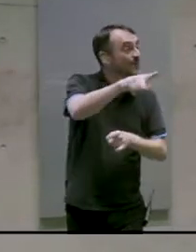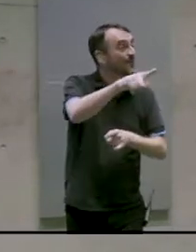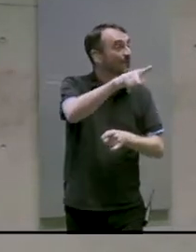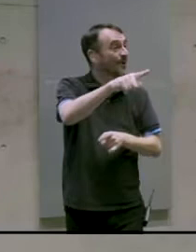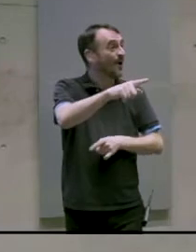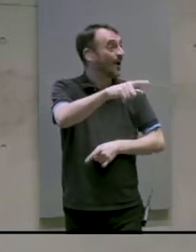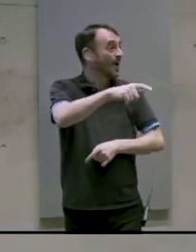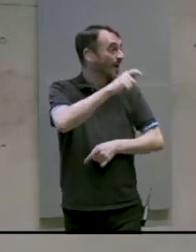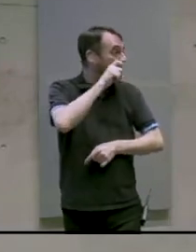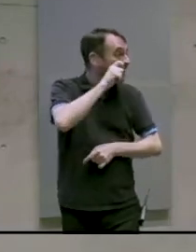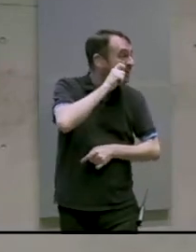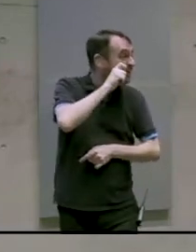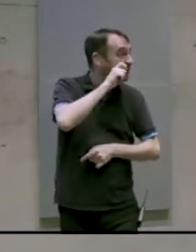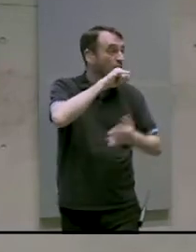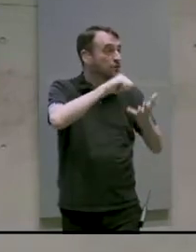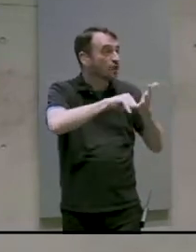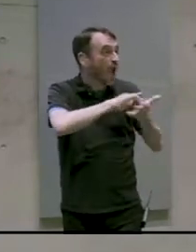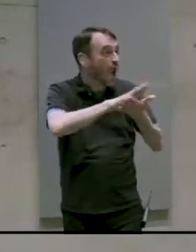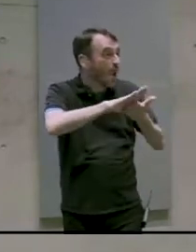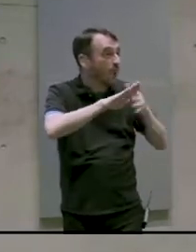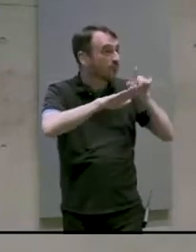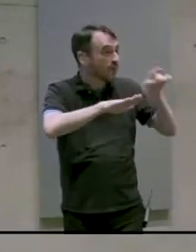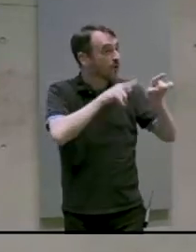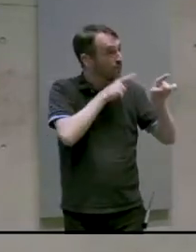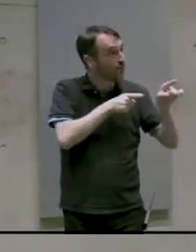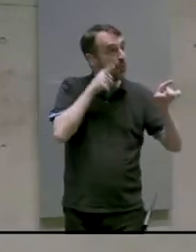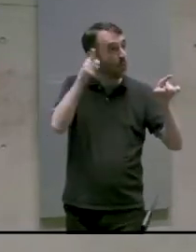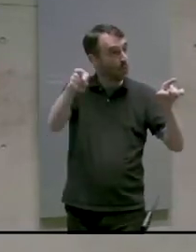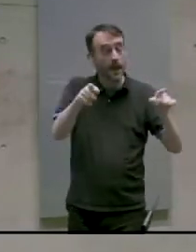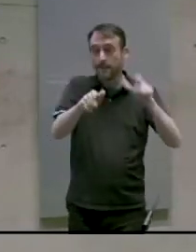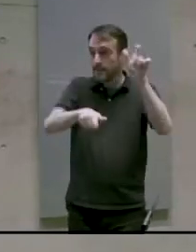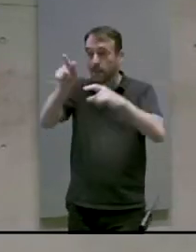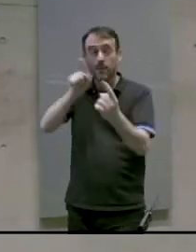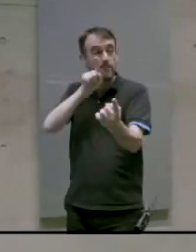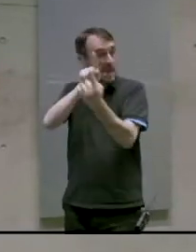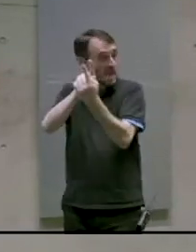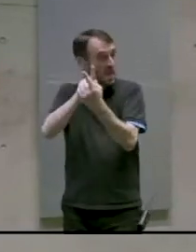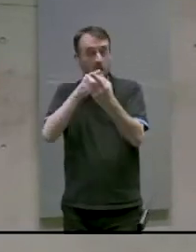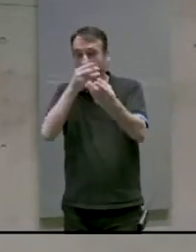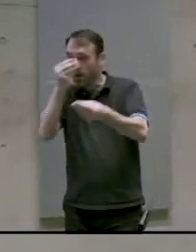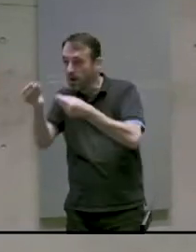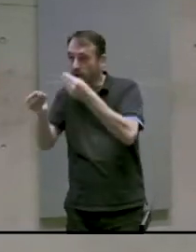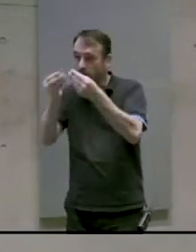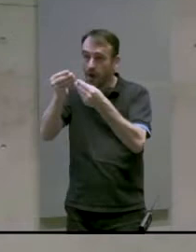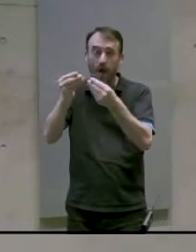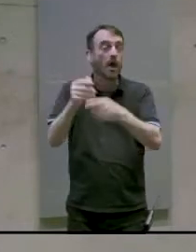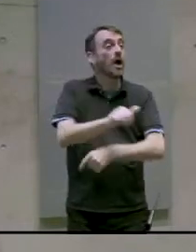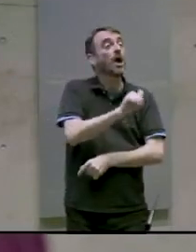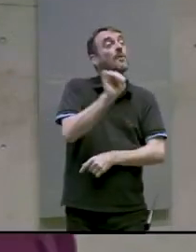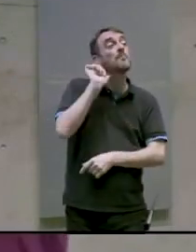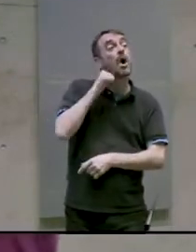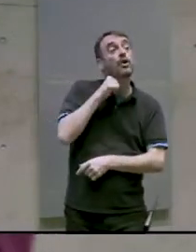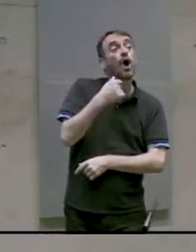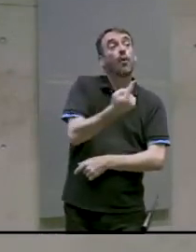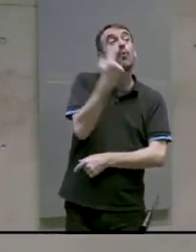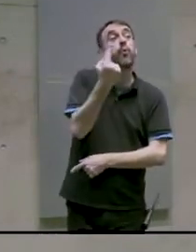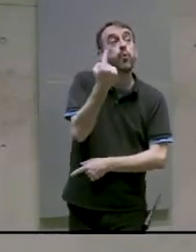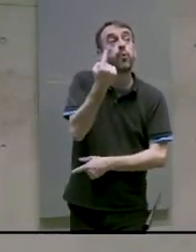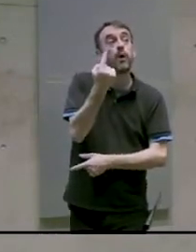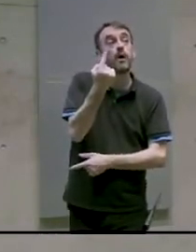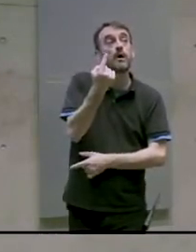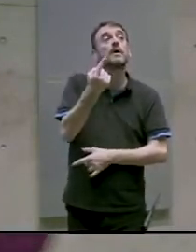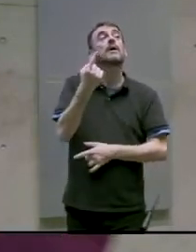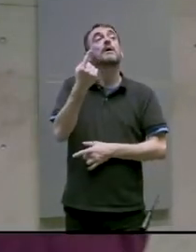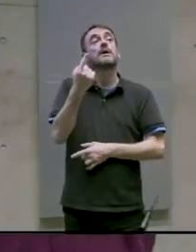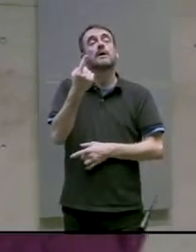do? You're going to talk to people to work out who committed the murder. You know, it's kind of obvious. So our kind